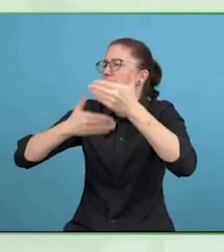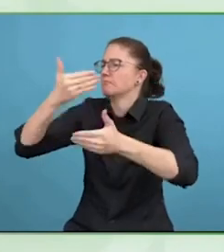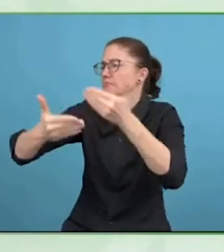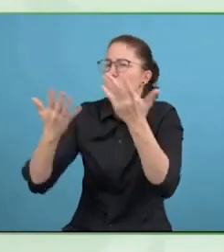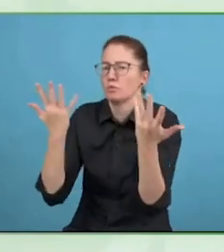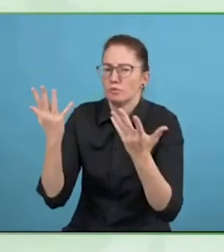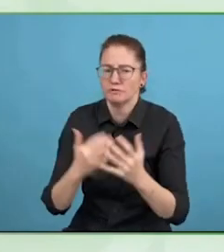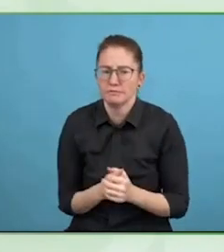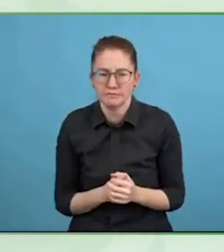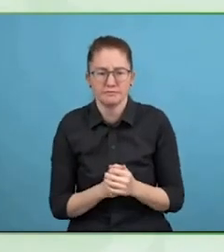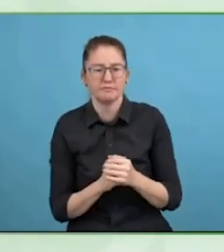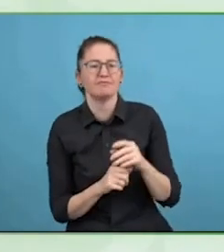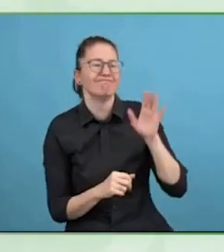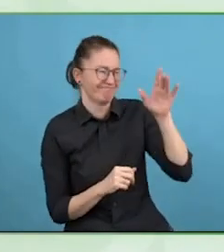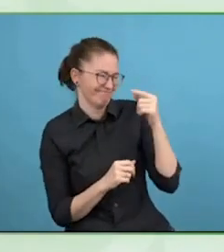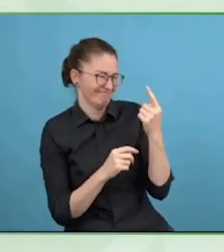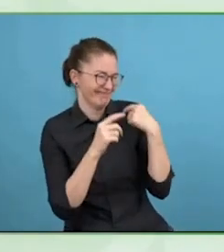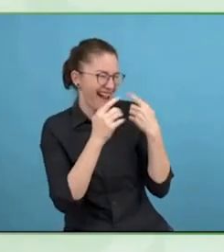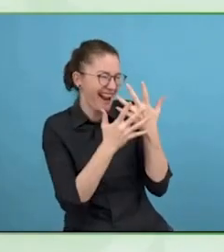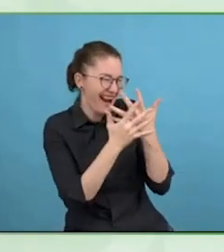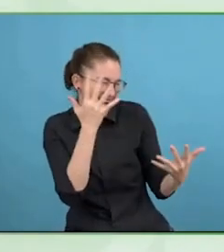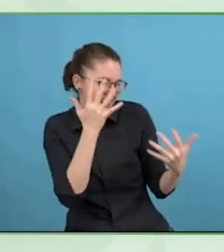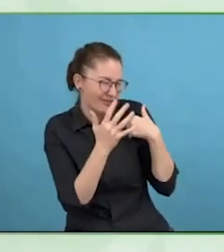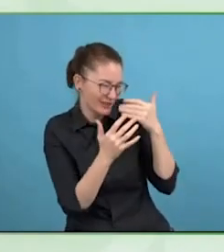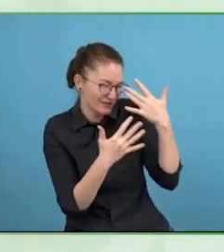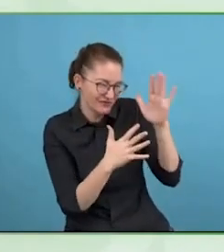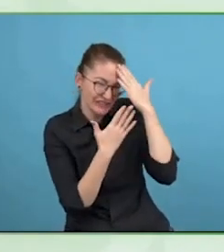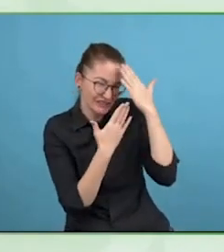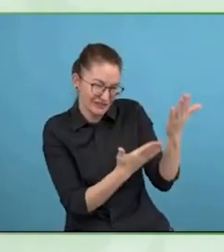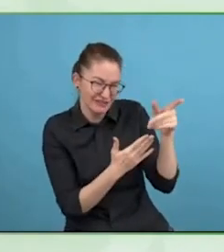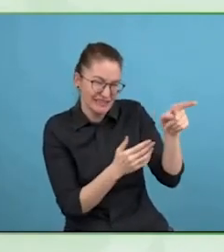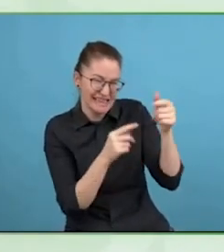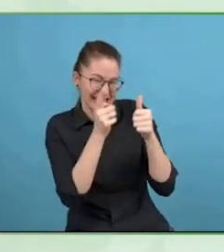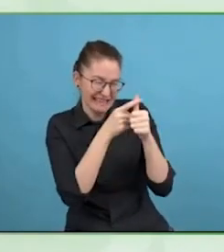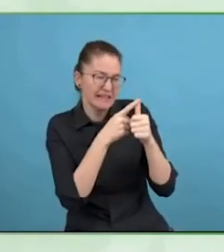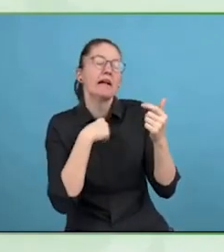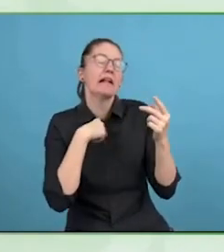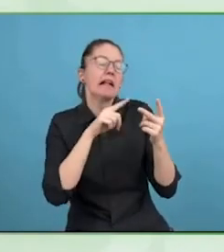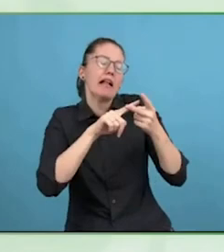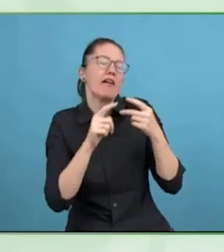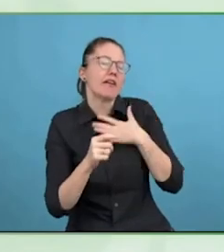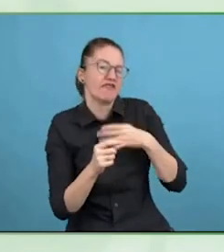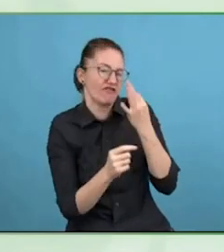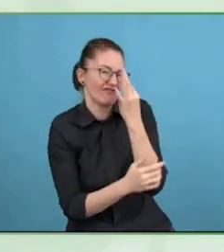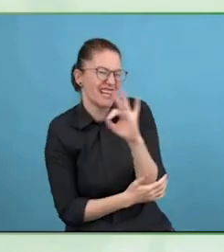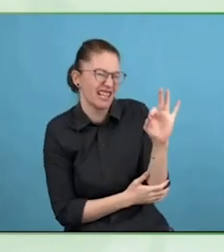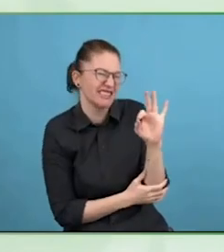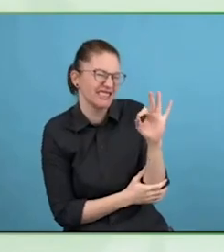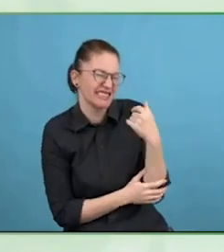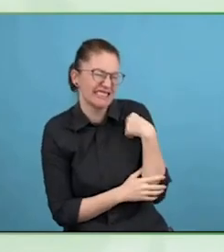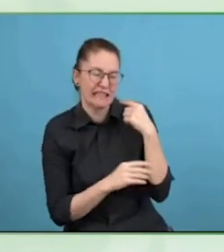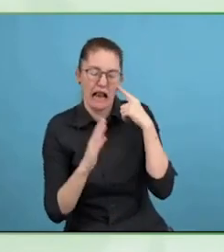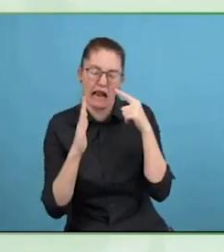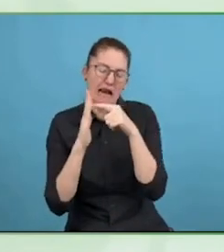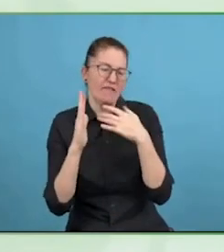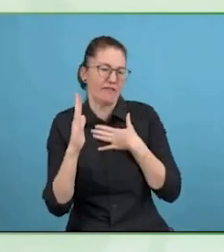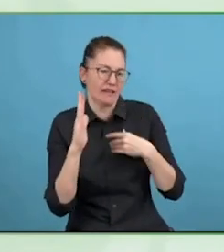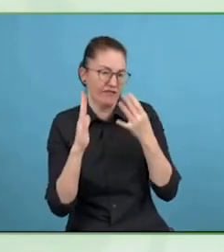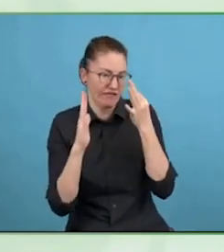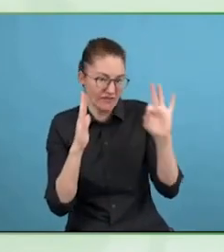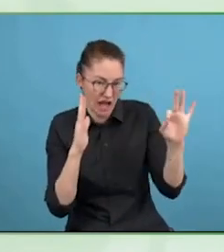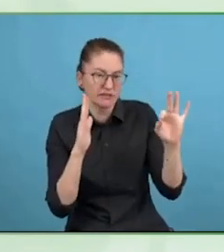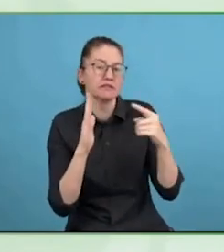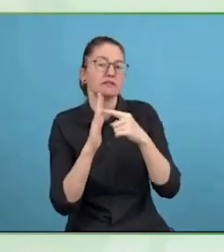users, what we will develop further. We had already some contacts, for example, with an organization focusing